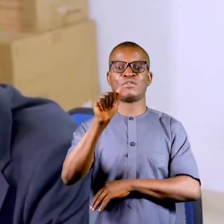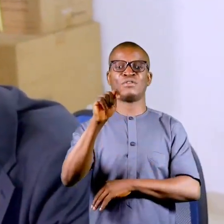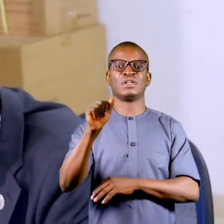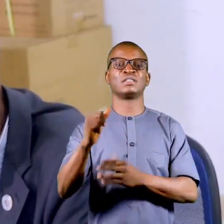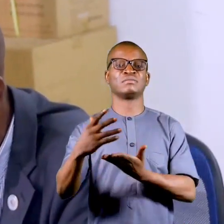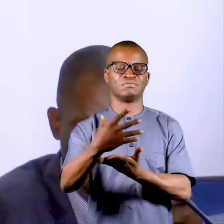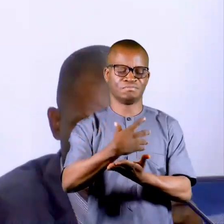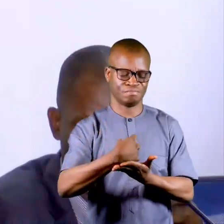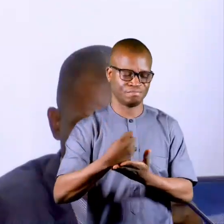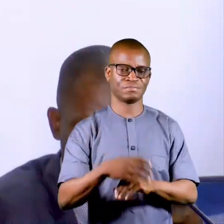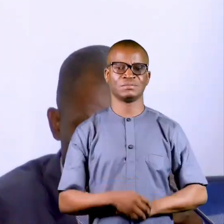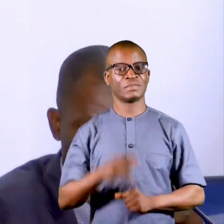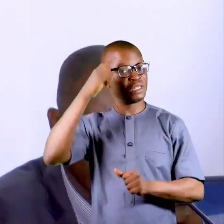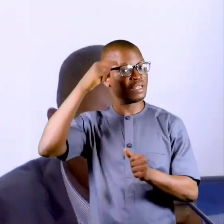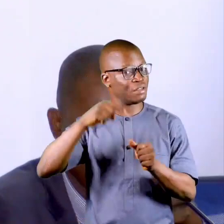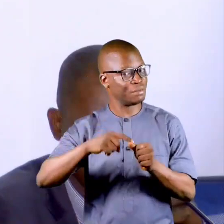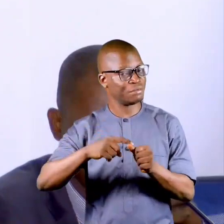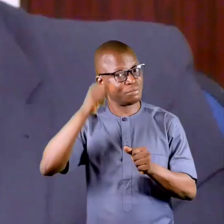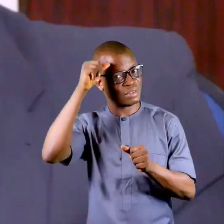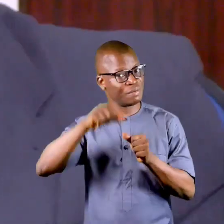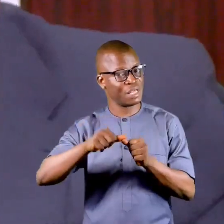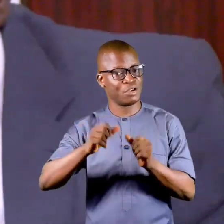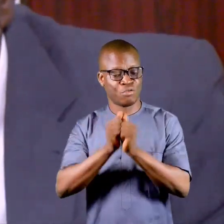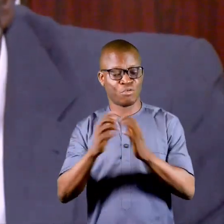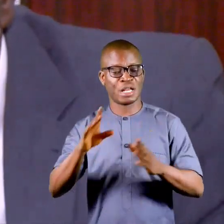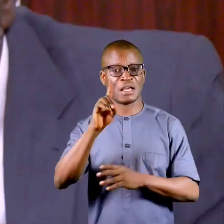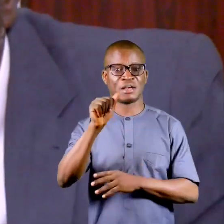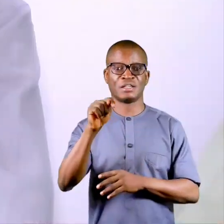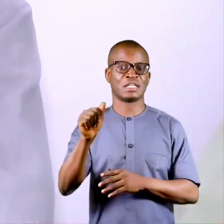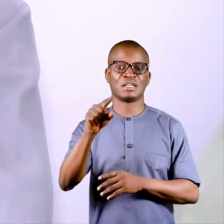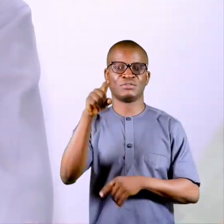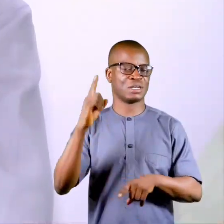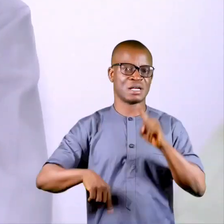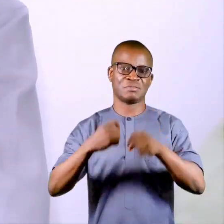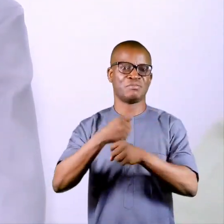gathering. Without data, you can't make policies. It is very, very important that